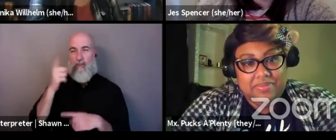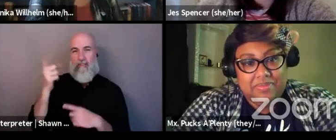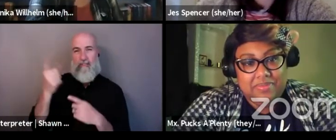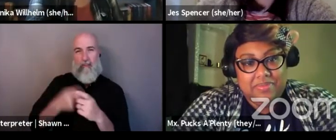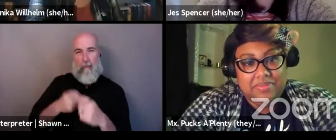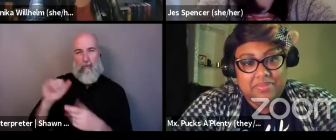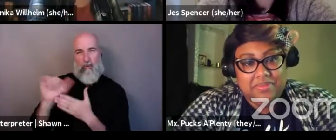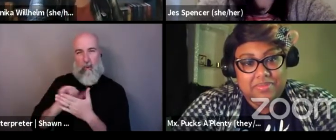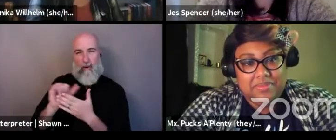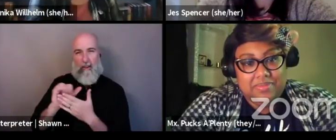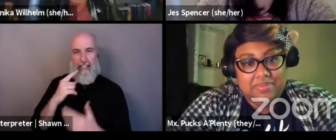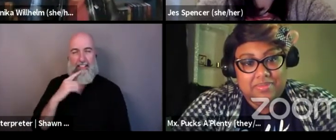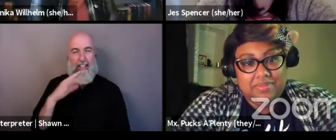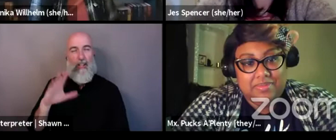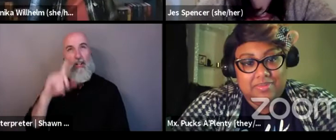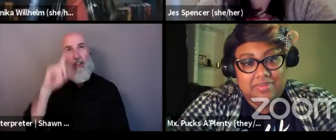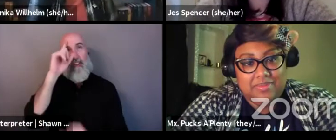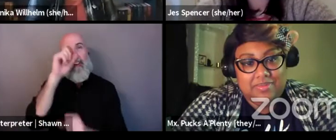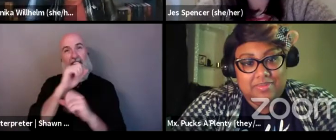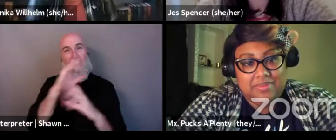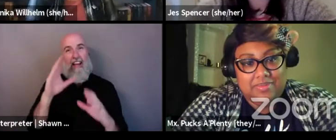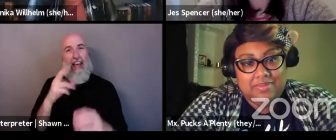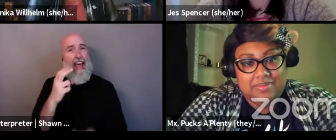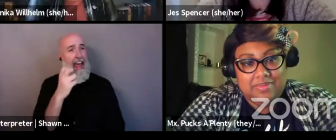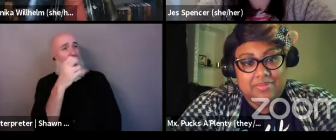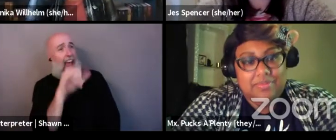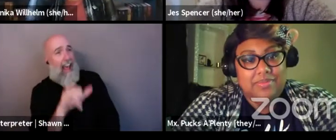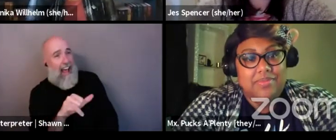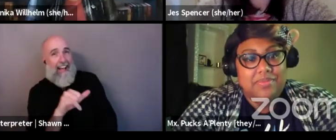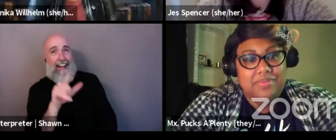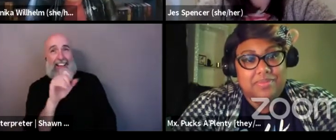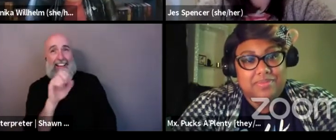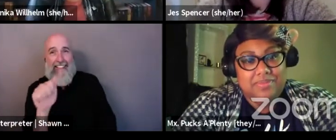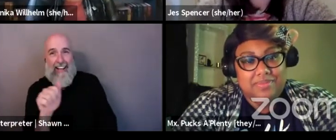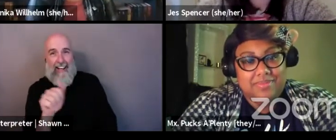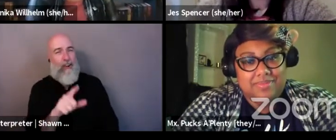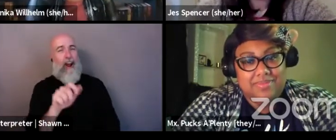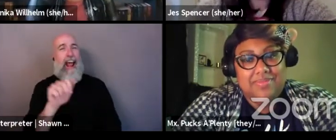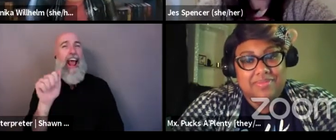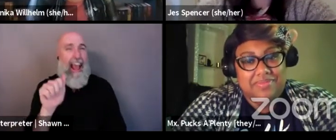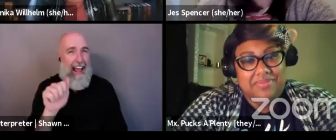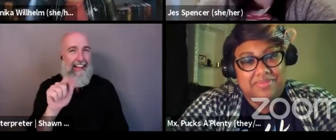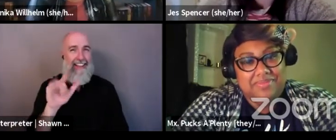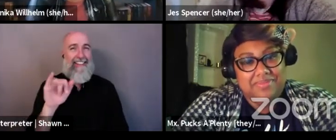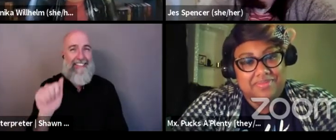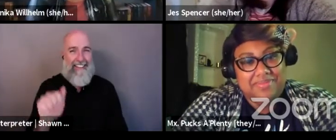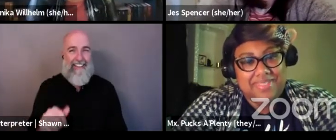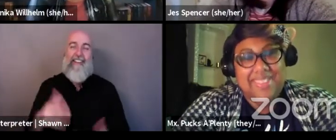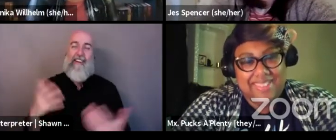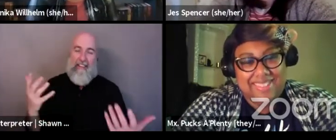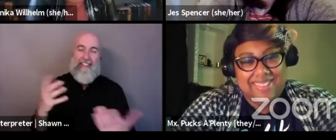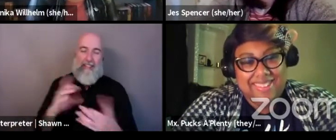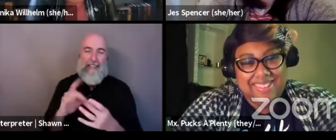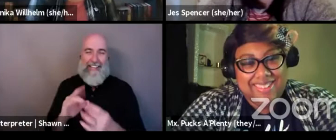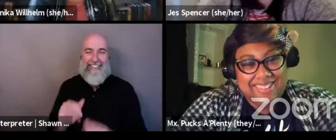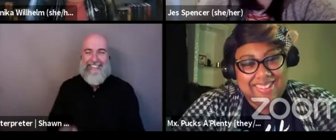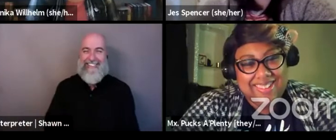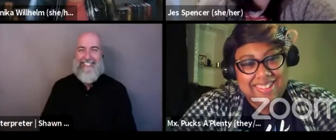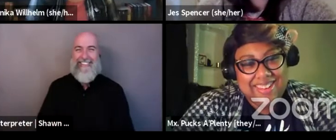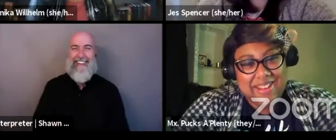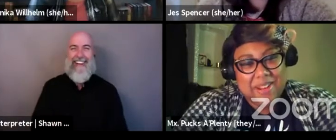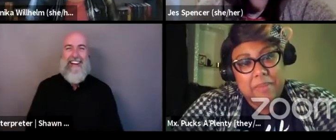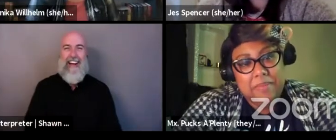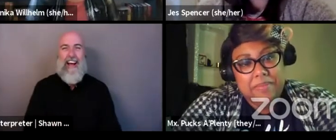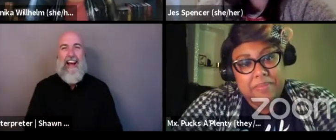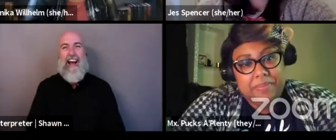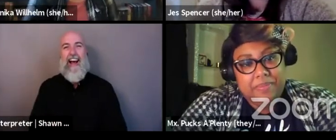like, just think of like, hey, Lisa. You're A-Lisa. That's how you say it. I